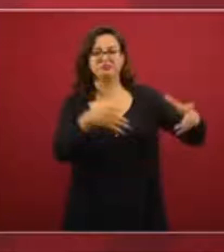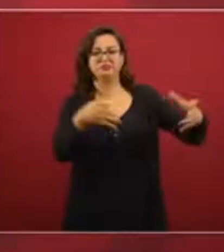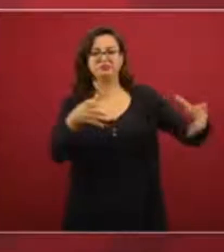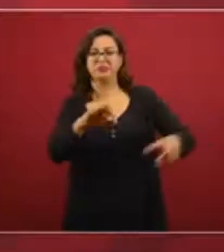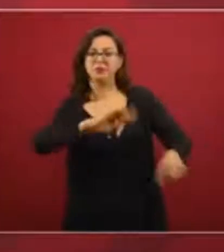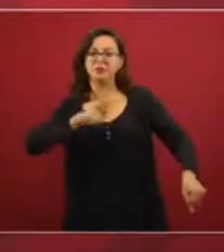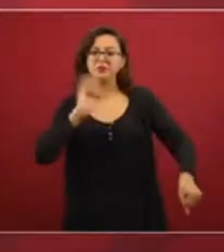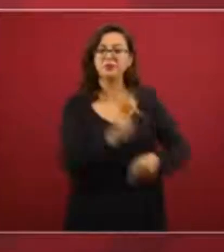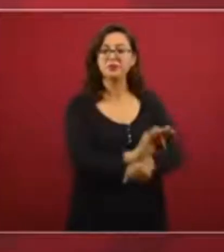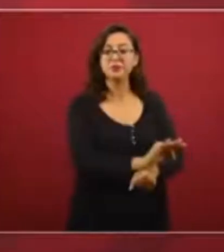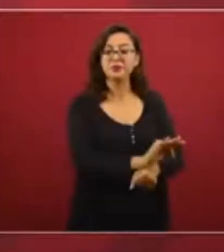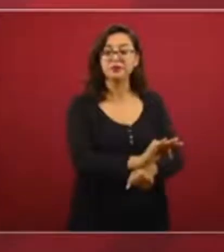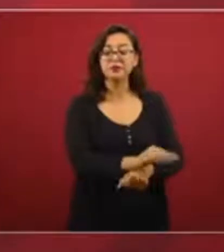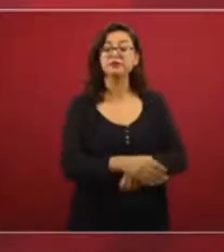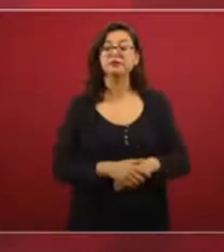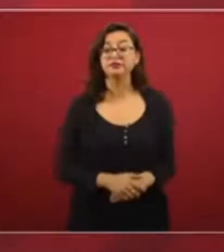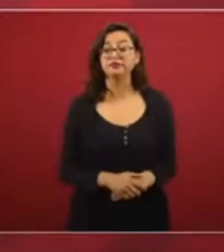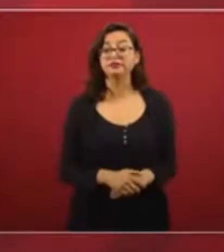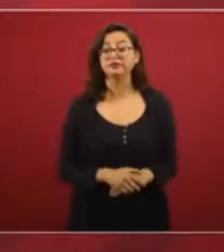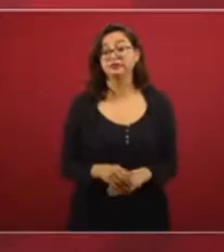received